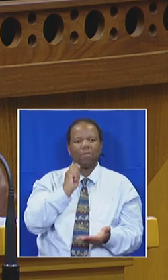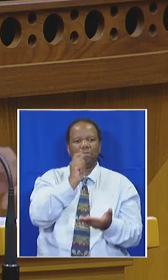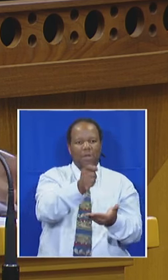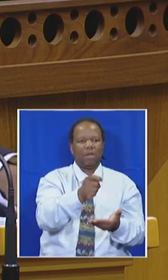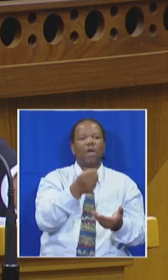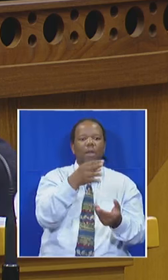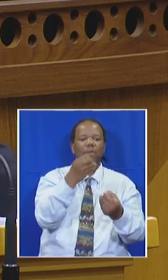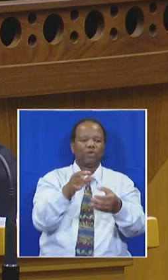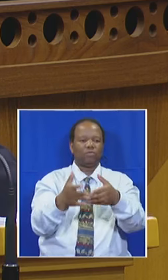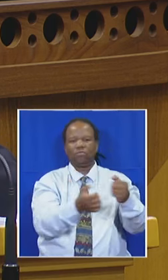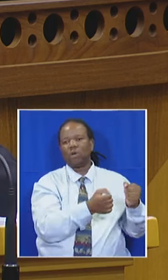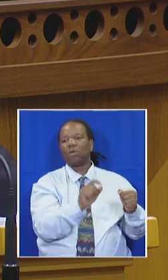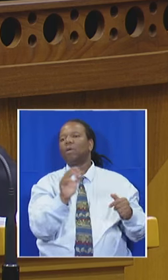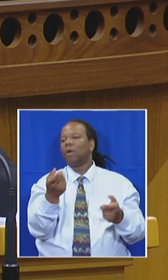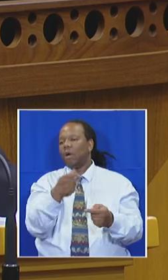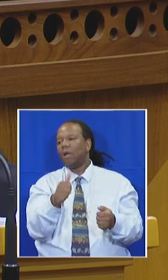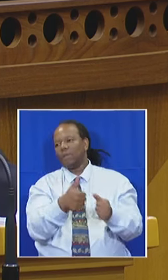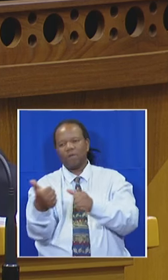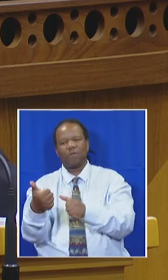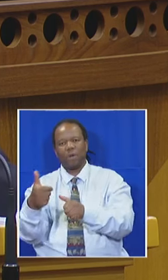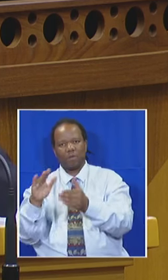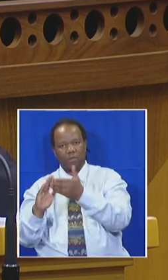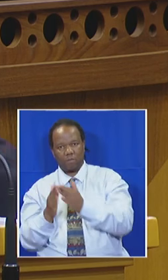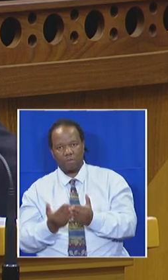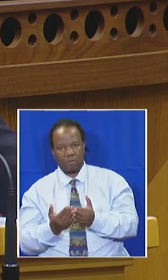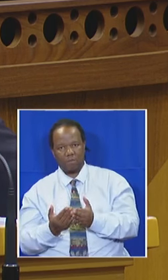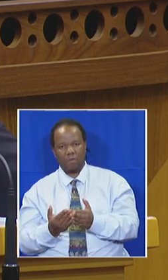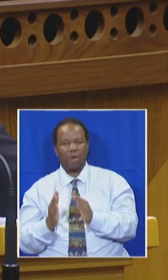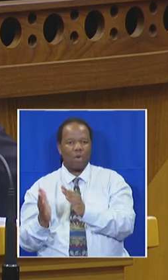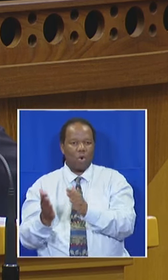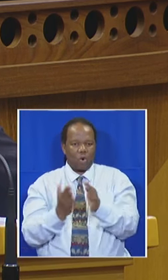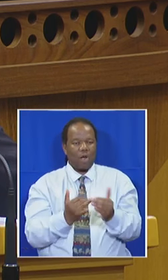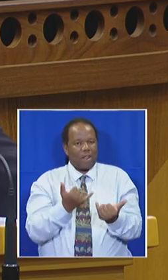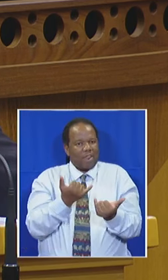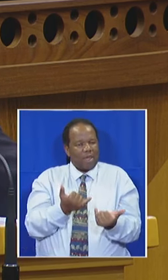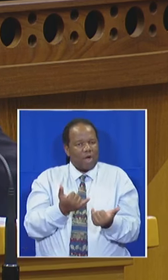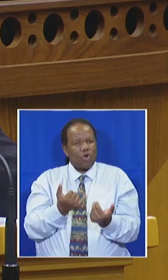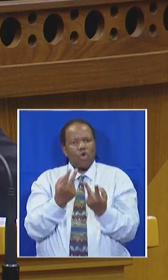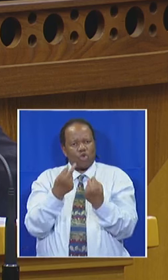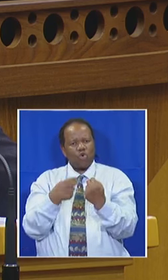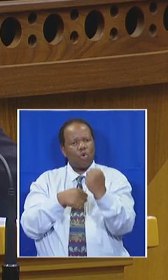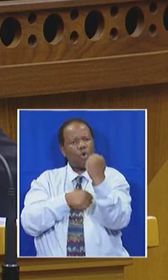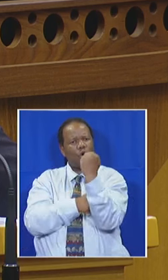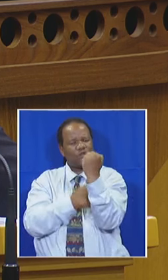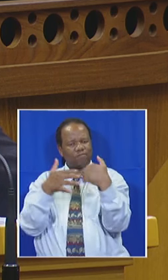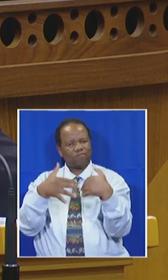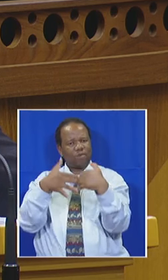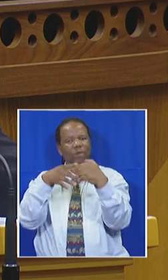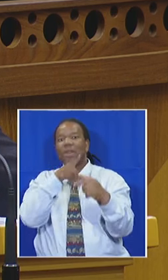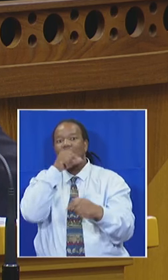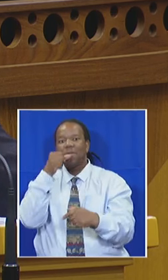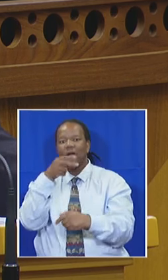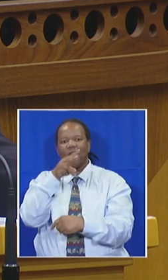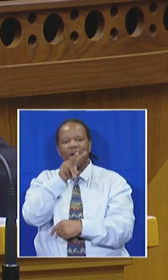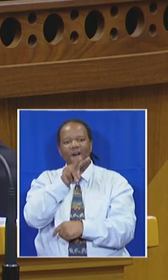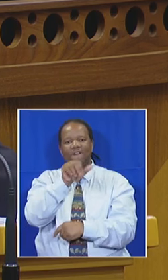The introduction of the Office of the Valuer General is assisting us